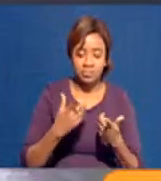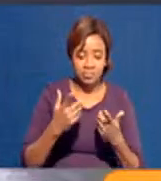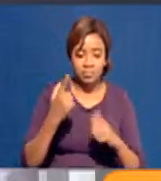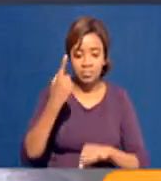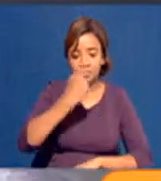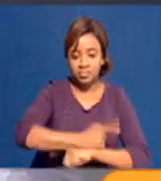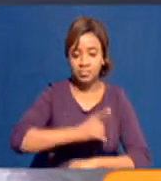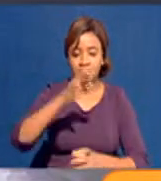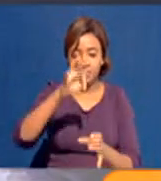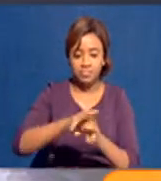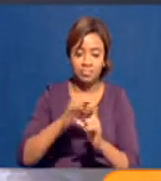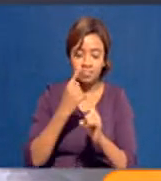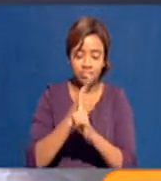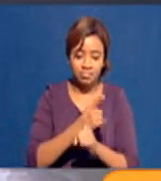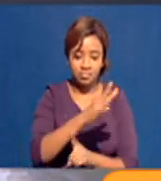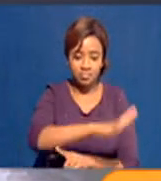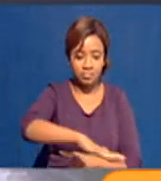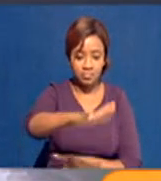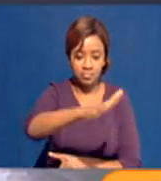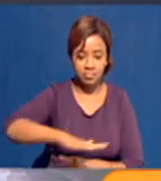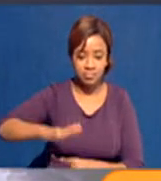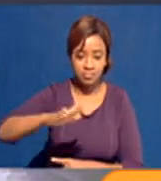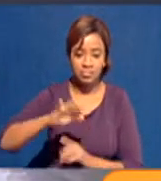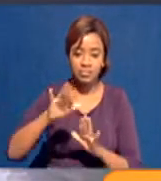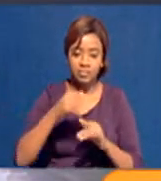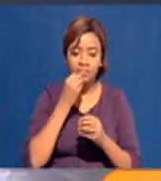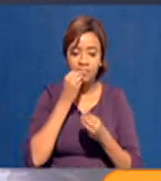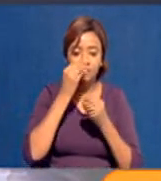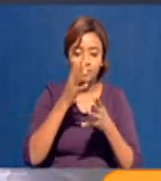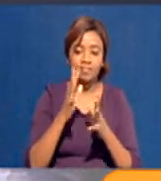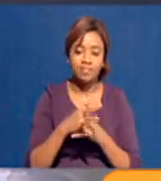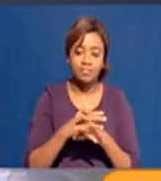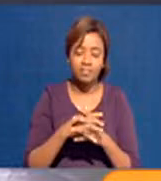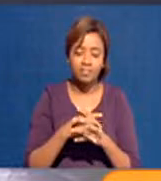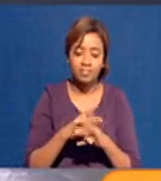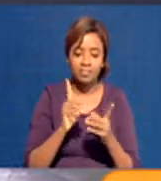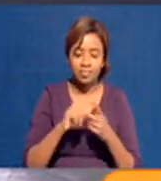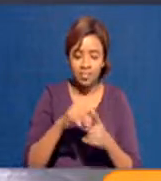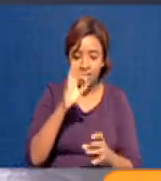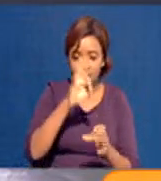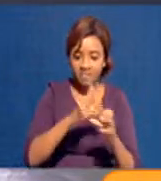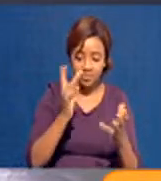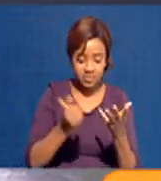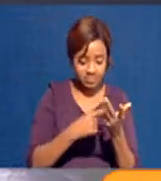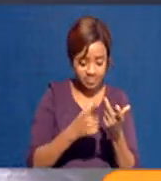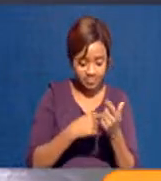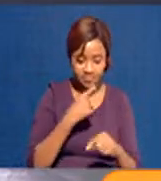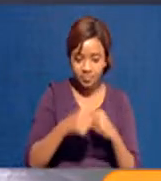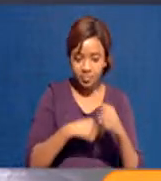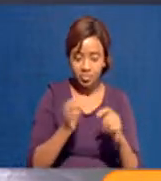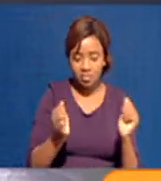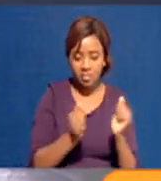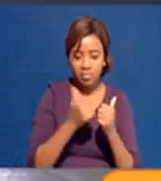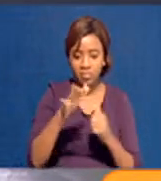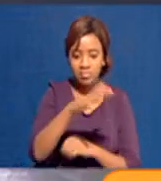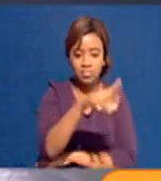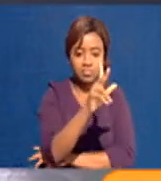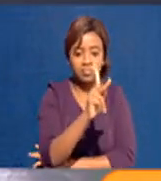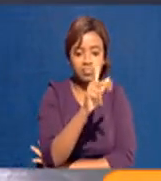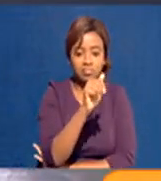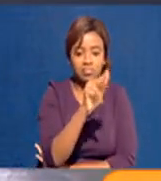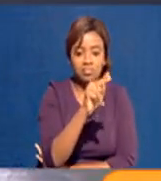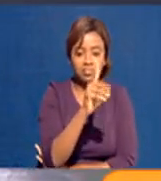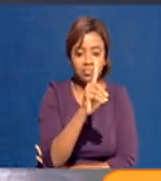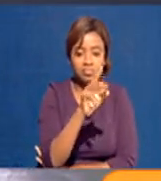for a number of constituencies. So let's update you on that, where we now understand that vote counting is underway in Kandara and